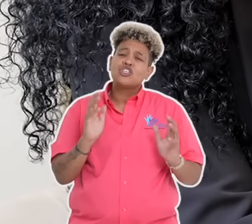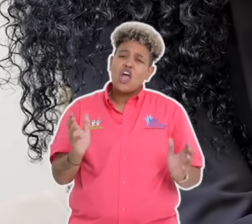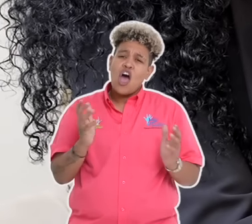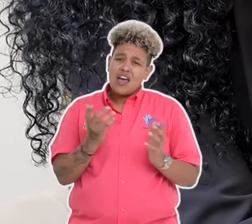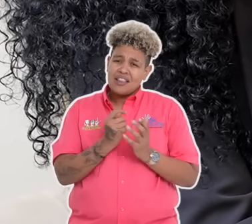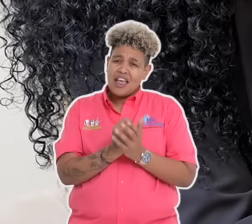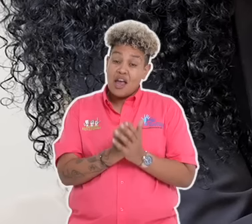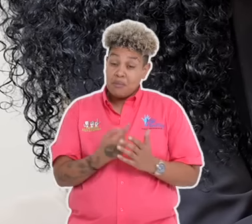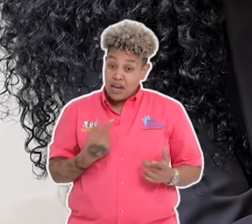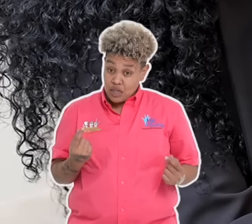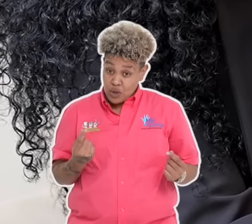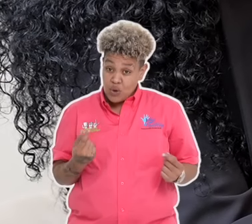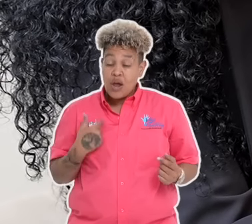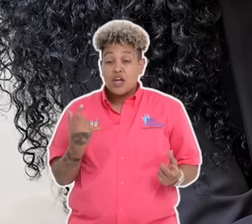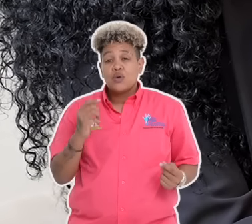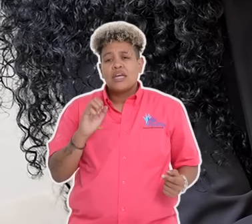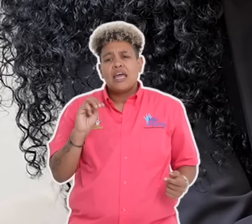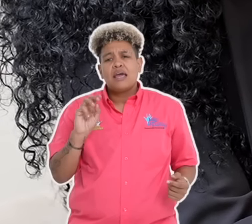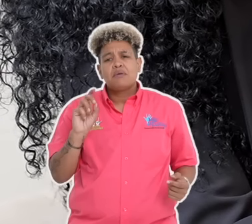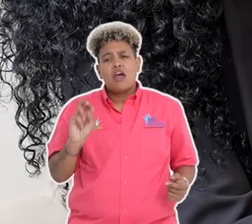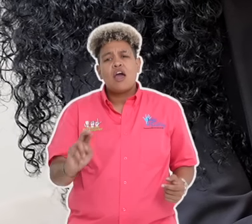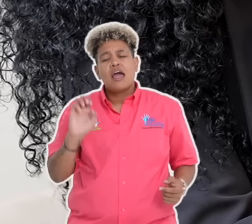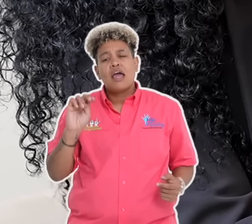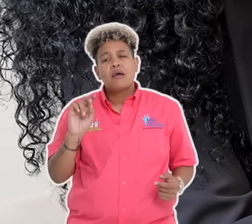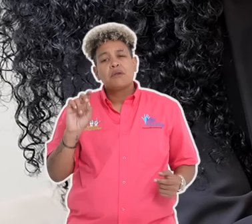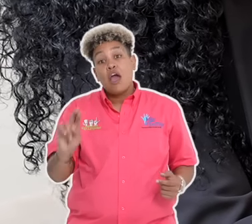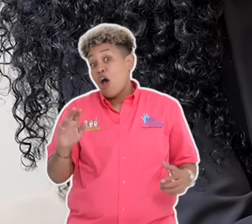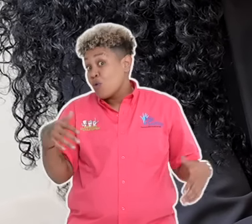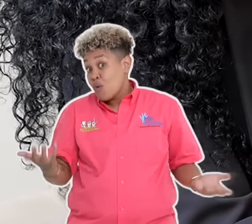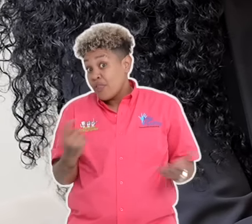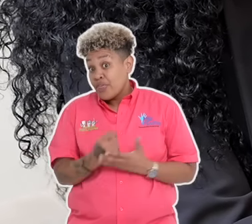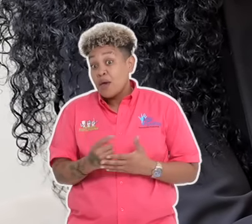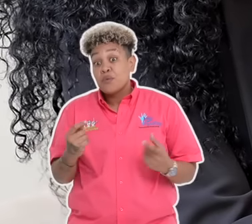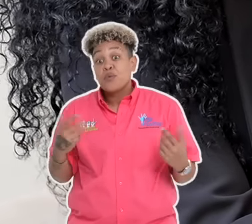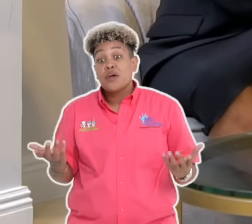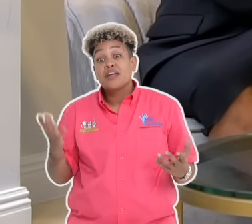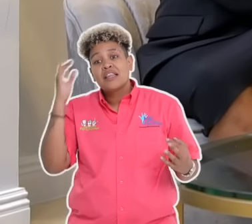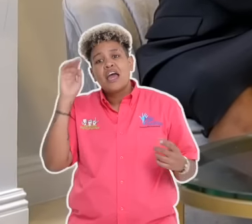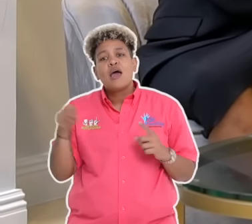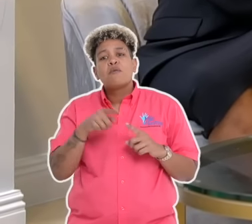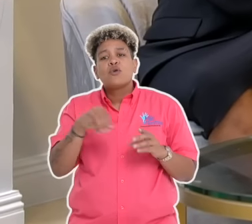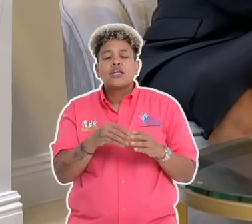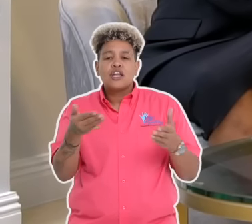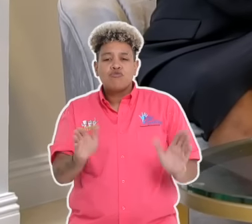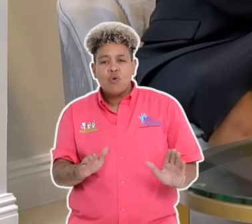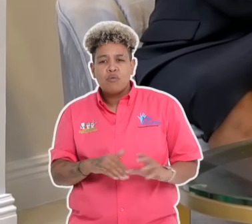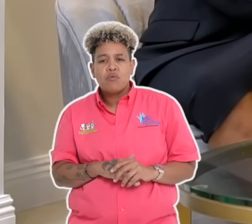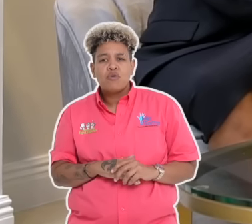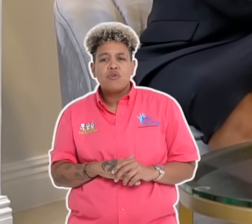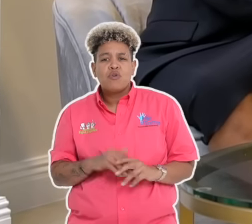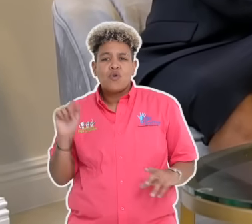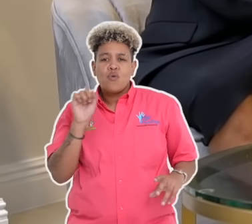non-talk therapy. And I did. And I did EMDR therapy. And what EMDR therapy does is basically think about you being in a